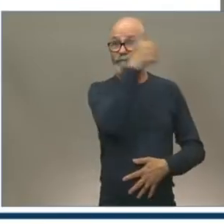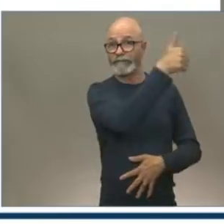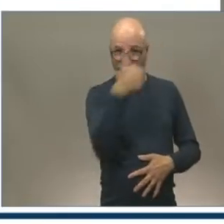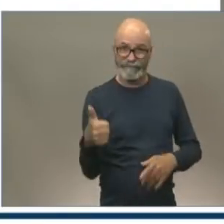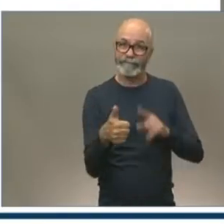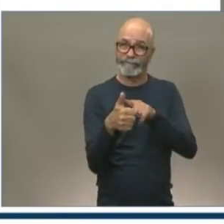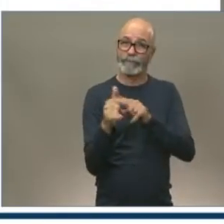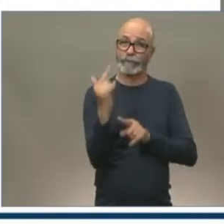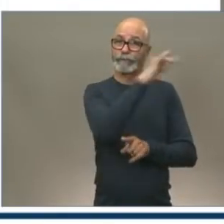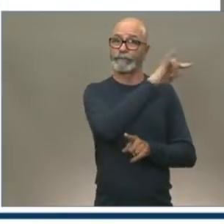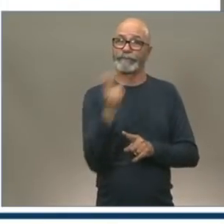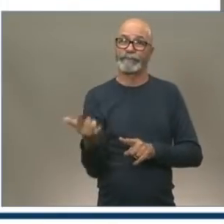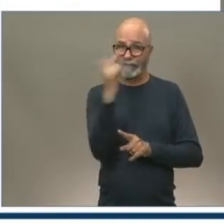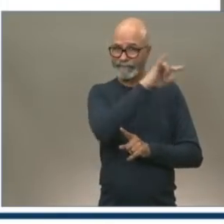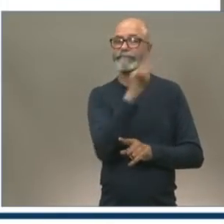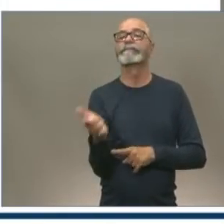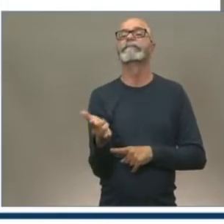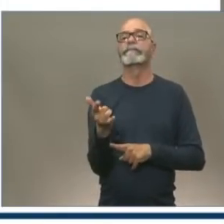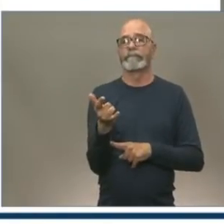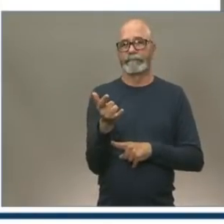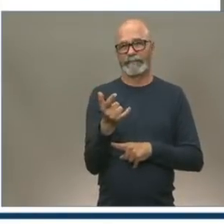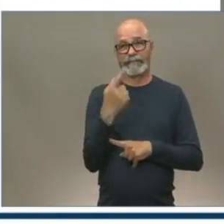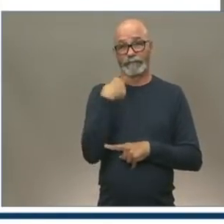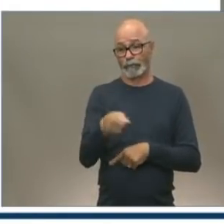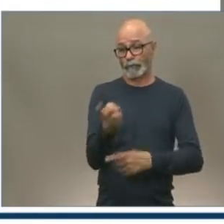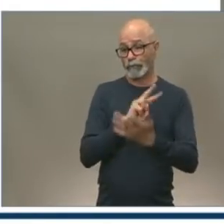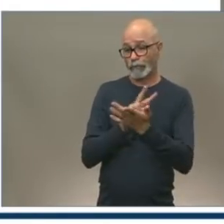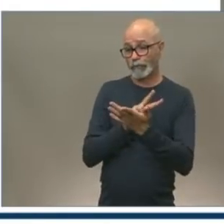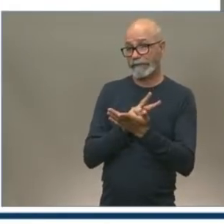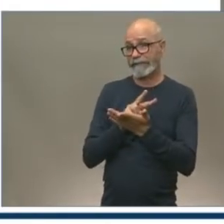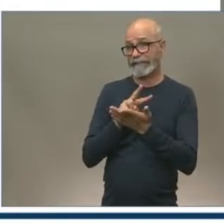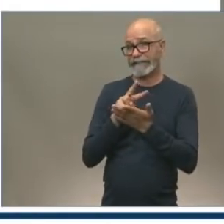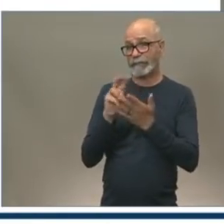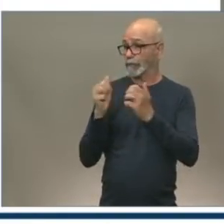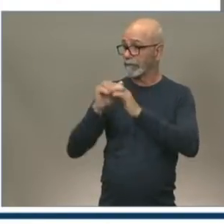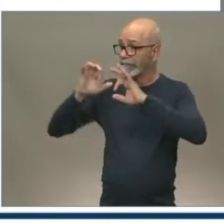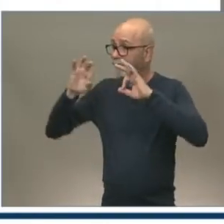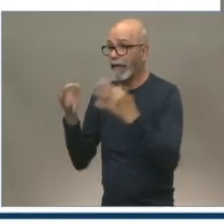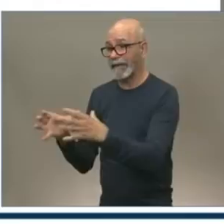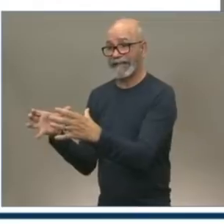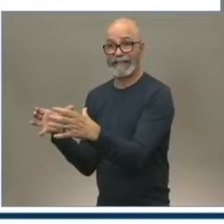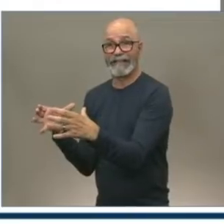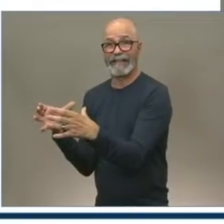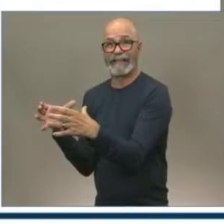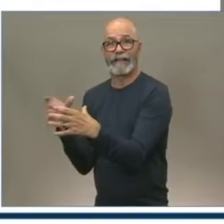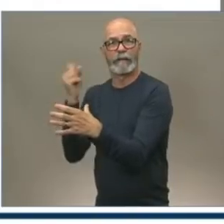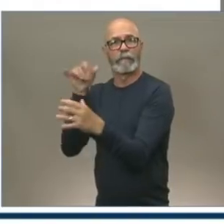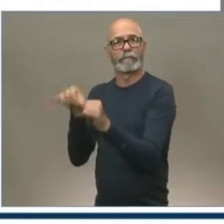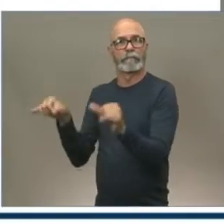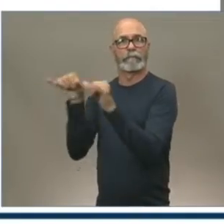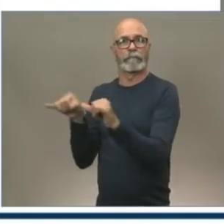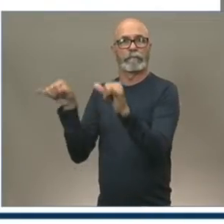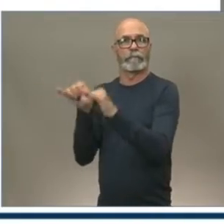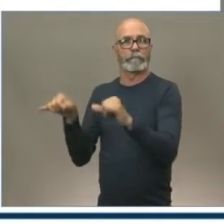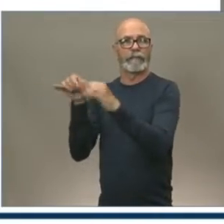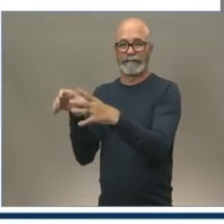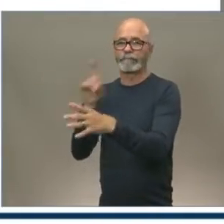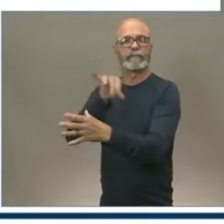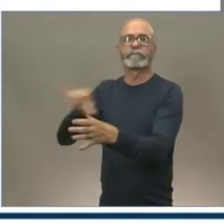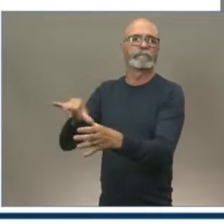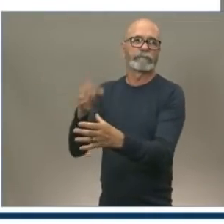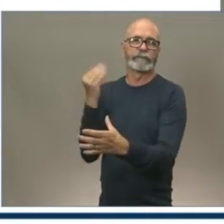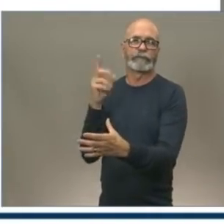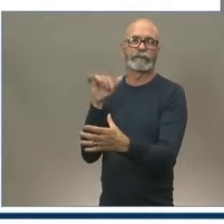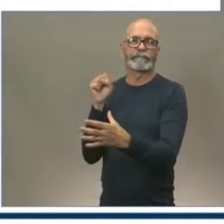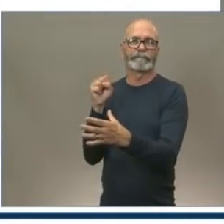to fully isolate from their family members. That can be done under the appropriate protocol in the same home, but they